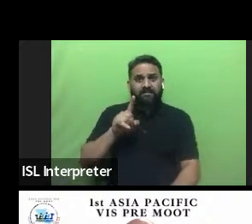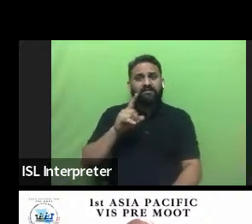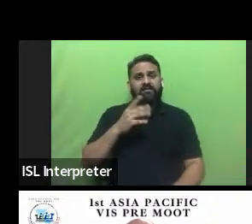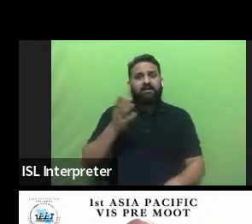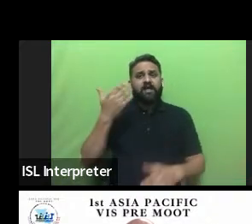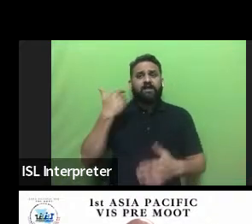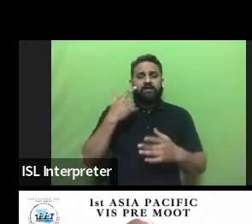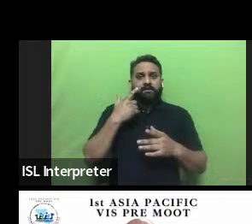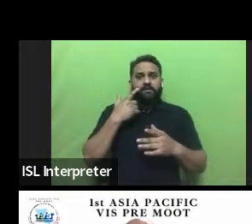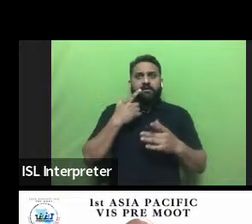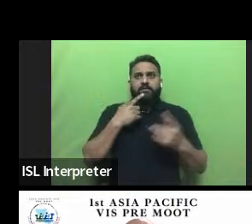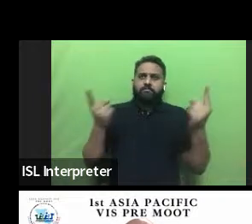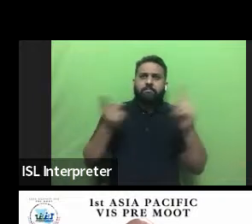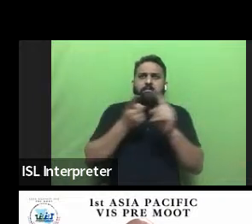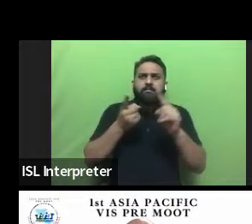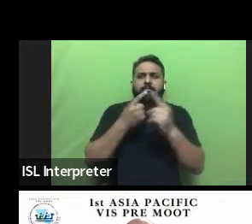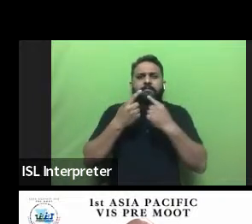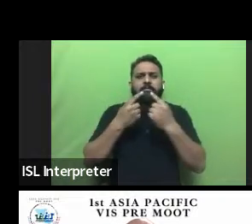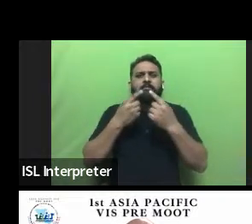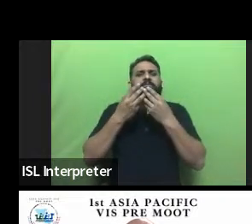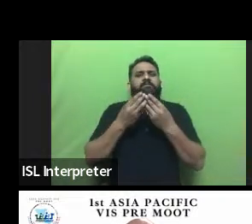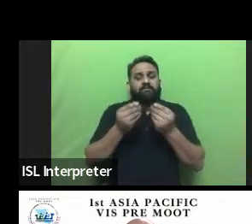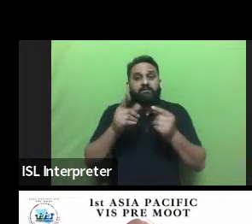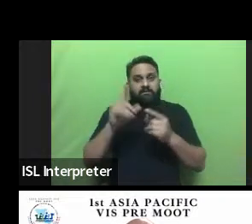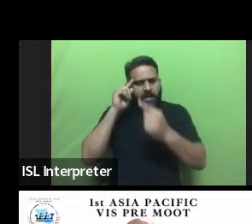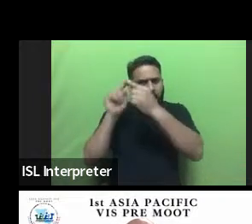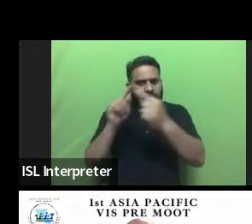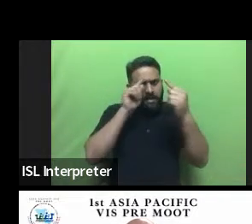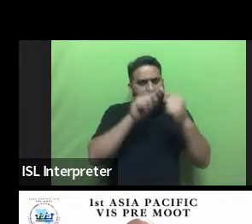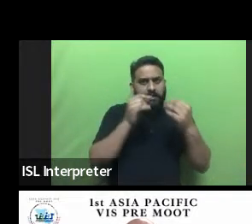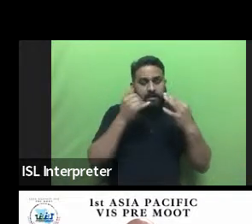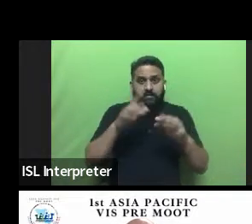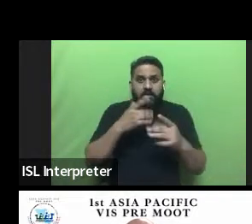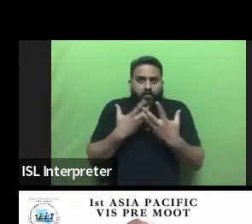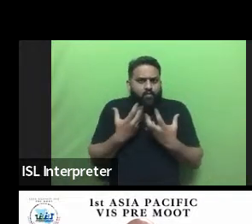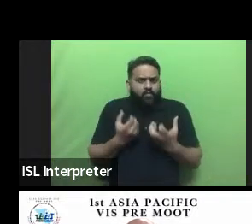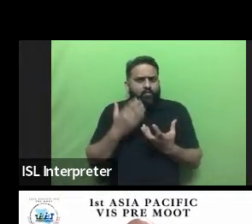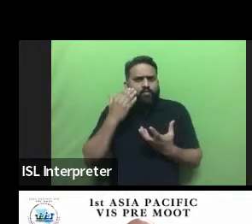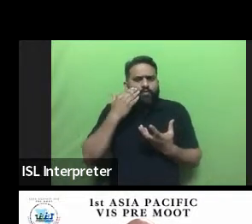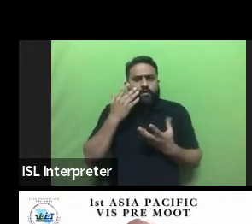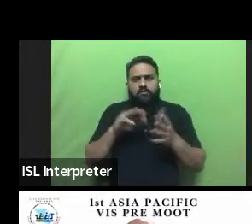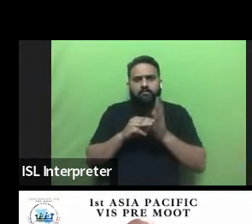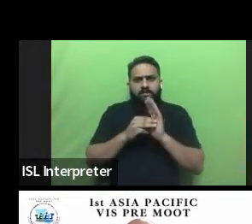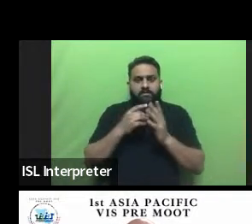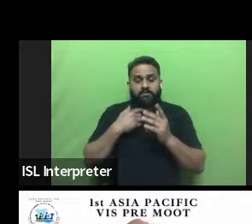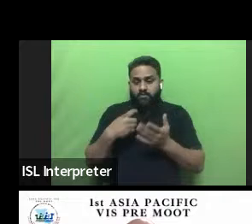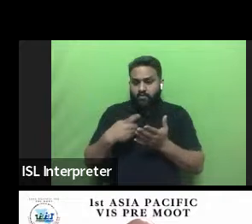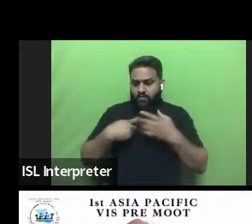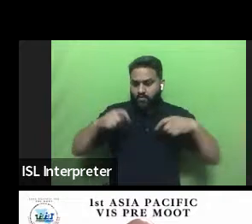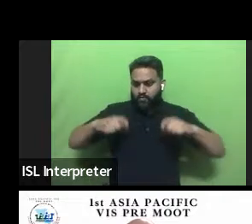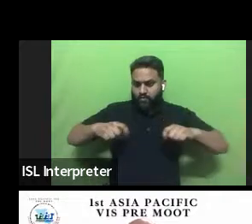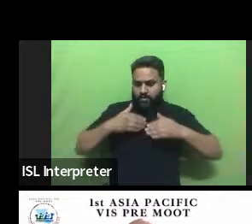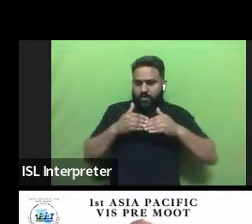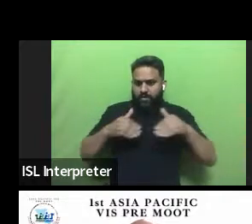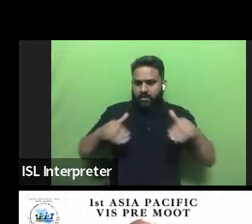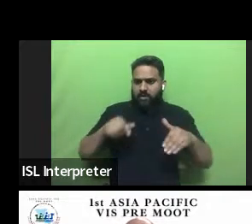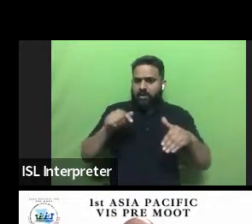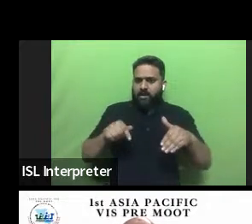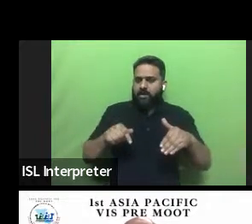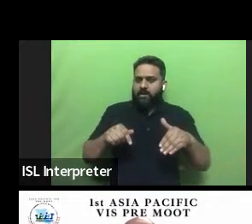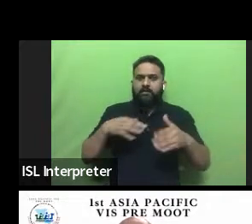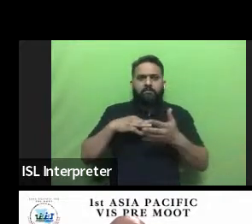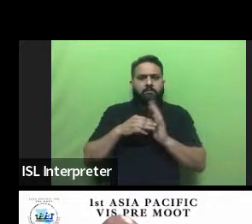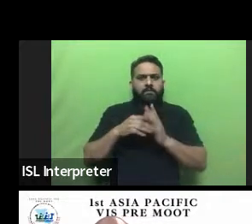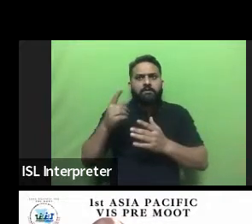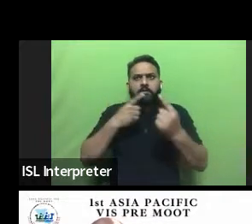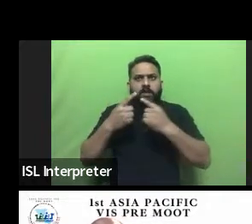proof that the parties actually agreed? Because we need to know whether we have jurisdiction to decide this issue or not. And